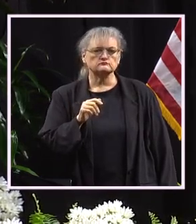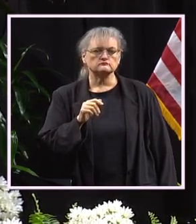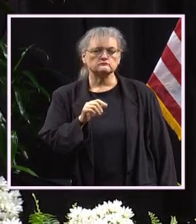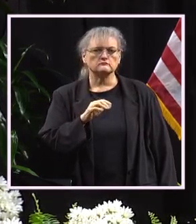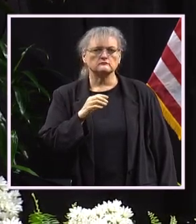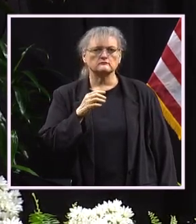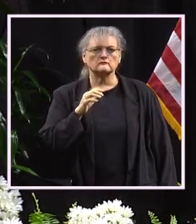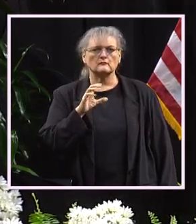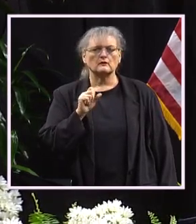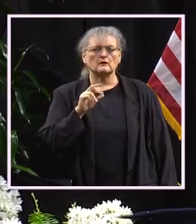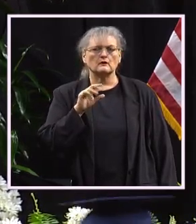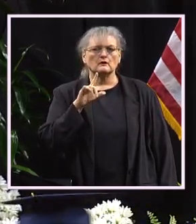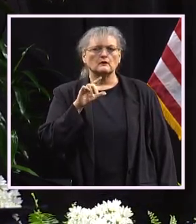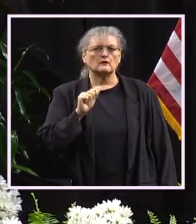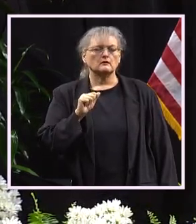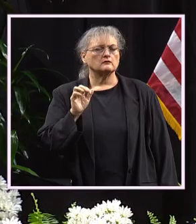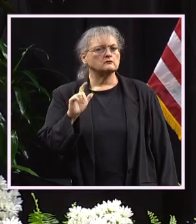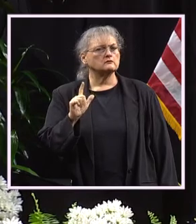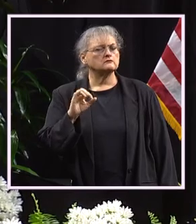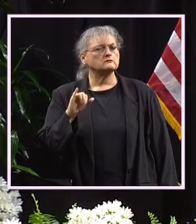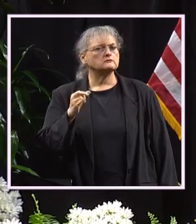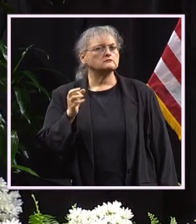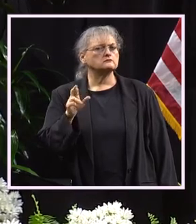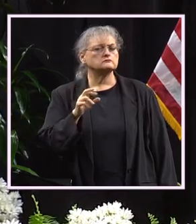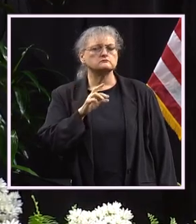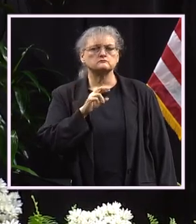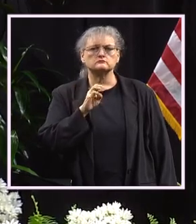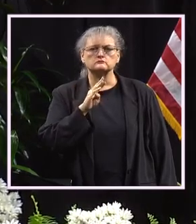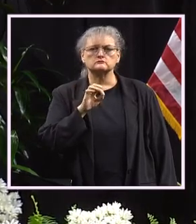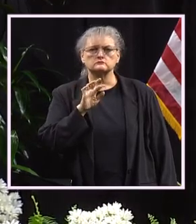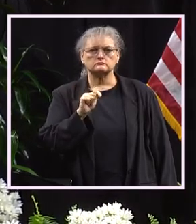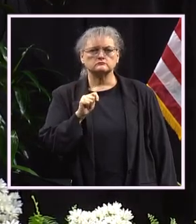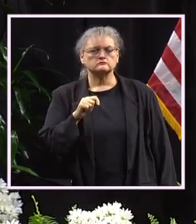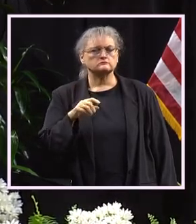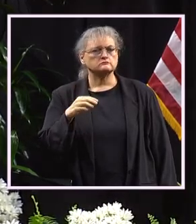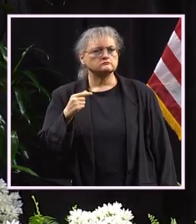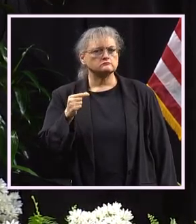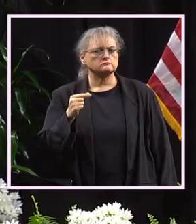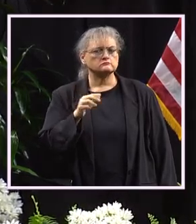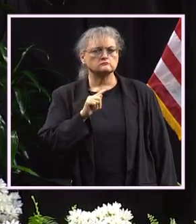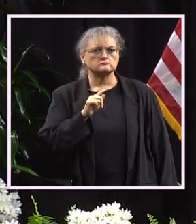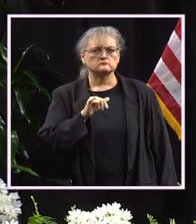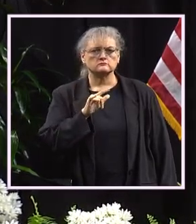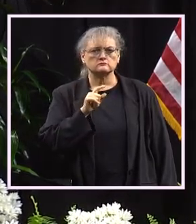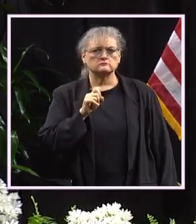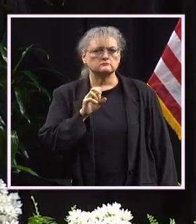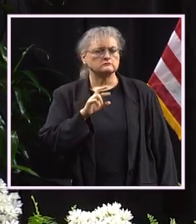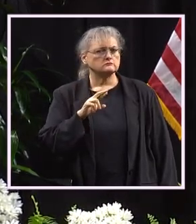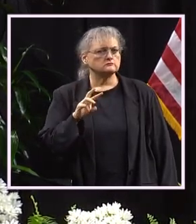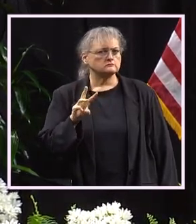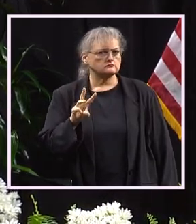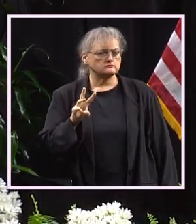Carlos Lopez Jr. Robert D. Gonzalez. Kyler G. Wilbon.